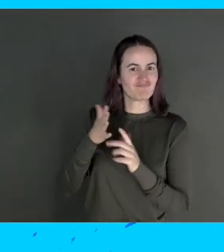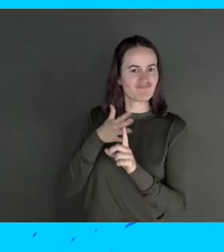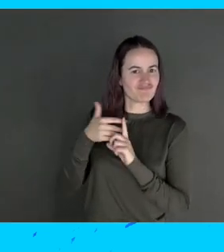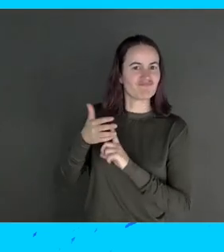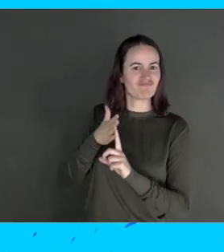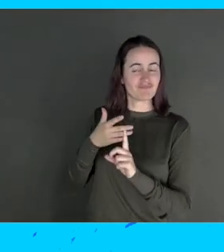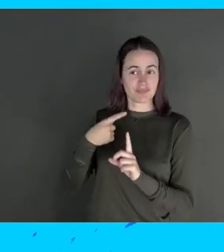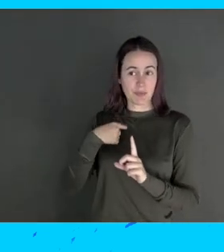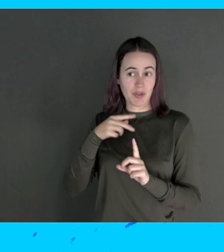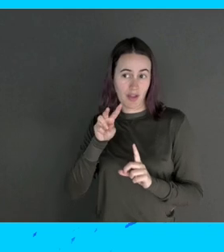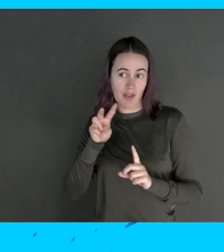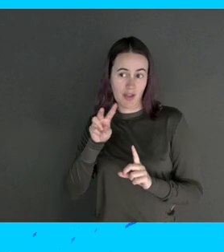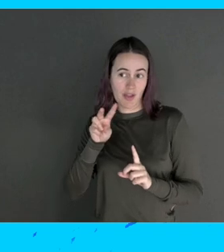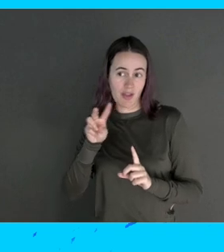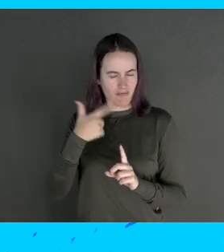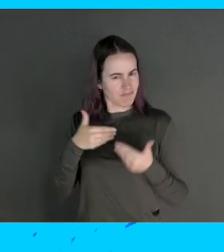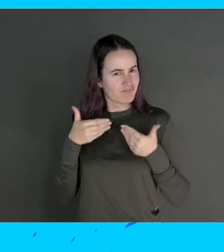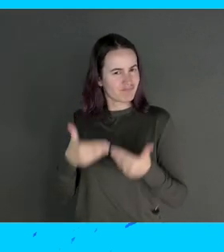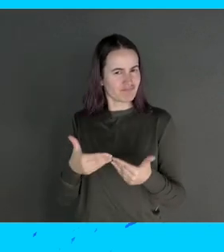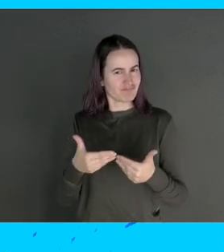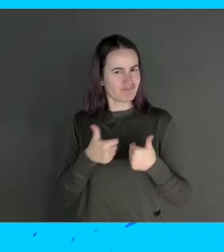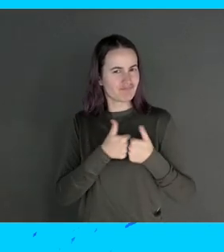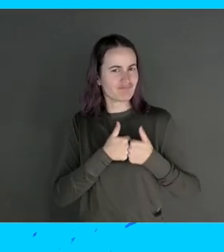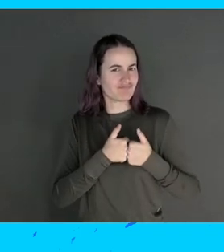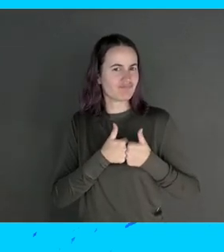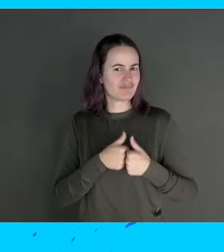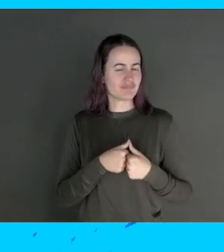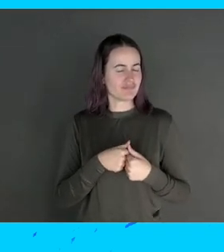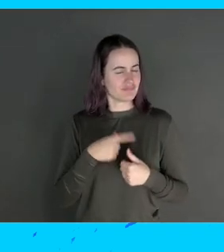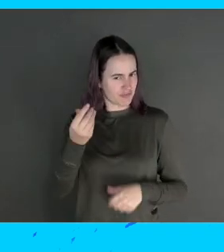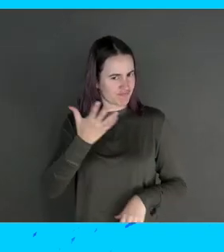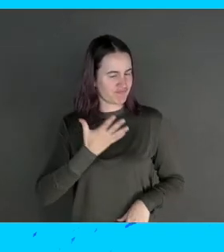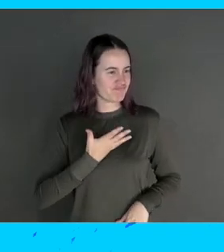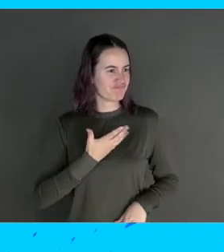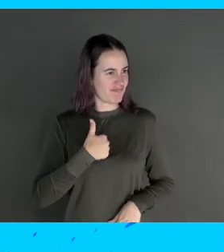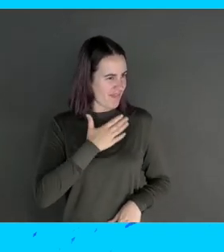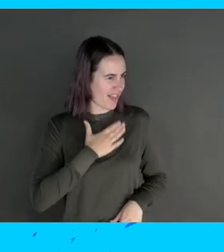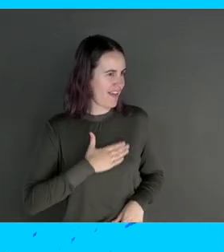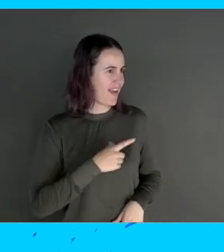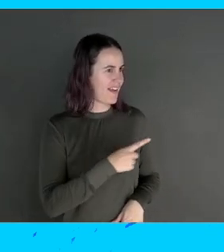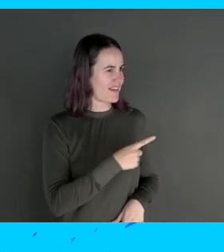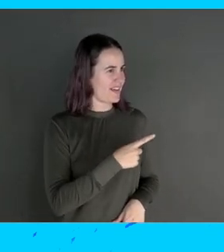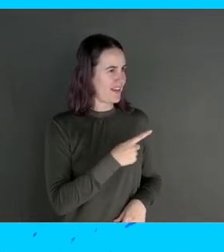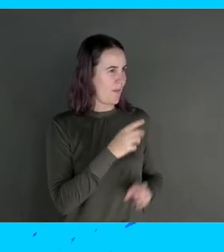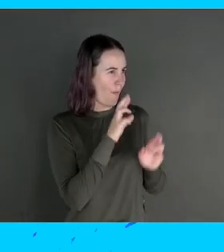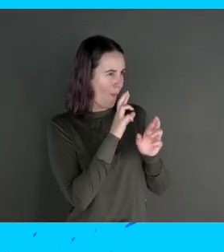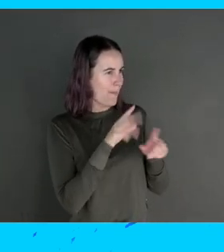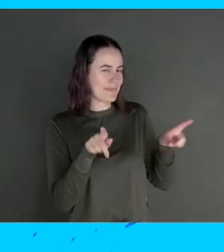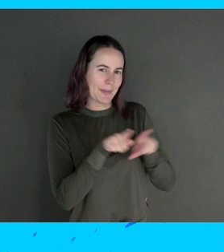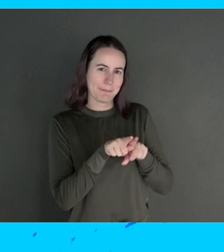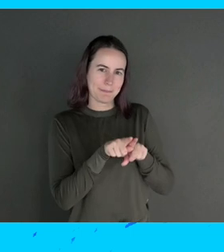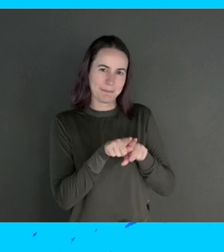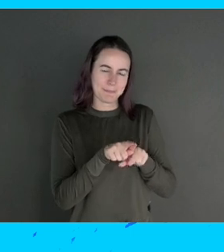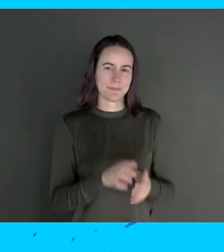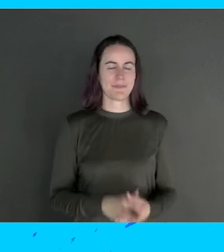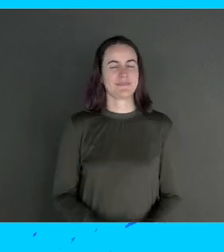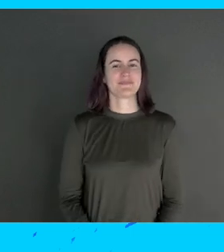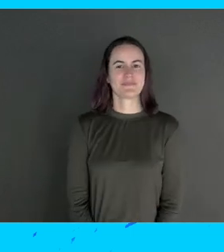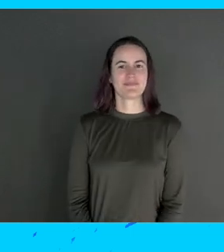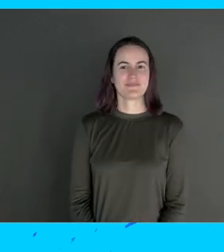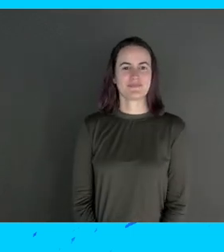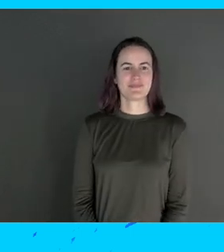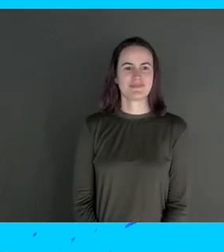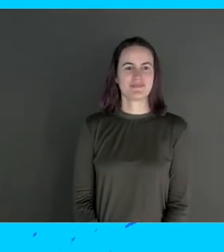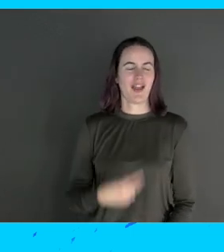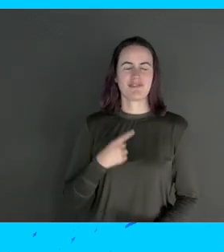would date him." "Well, I find you very attractive," he laughed. "I hope you feel the same way." Instantly, I wrapped my arms around him